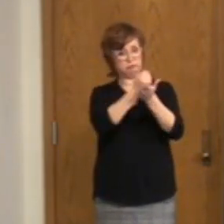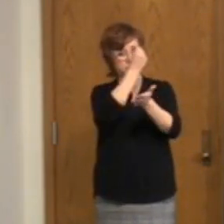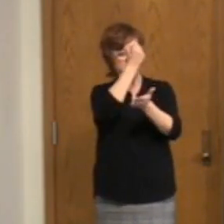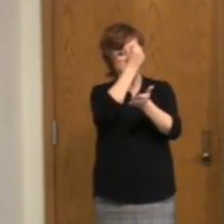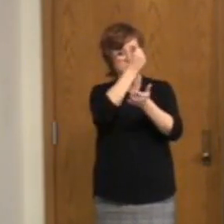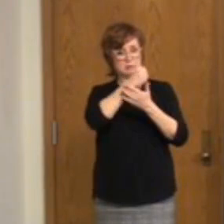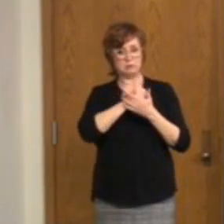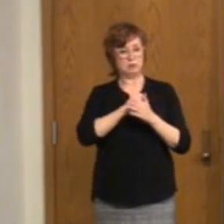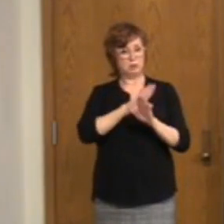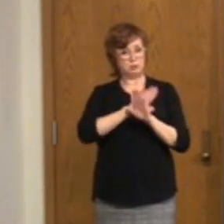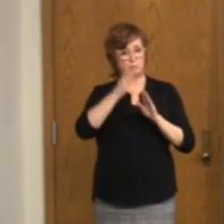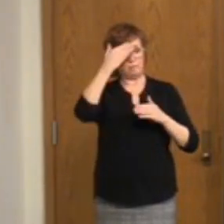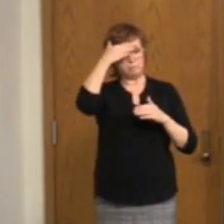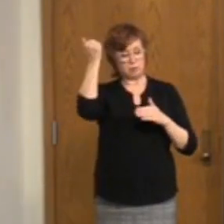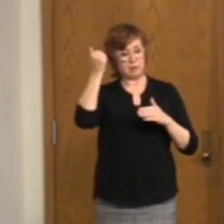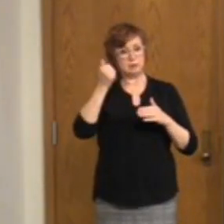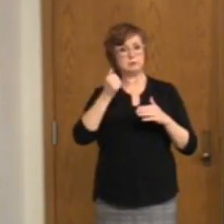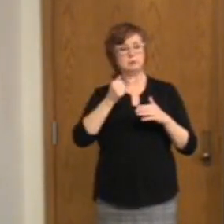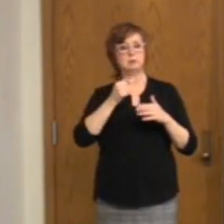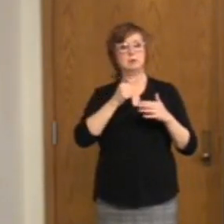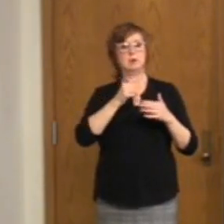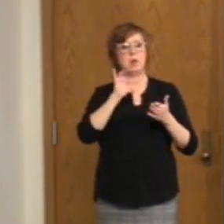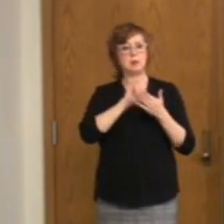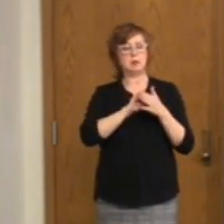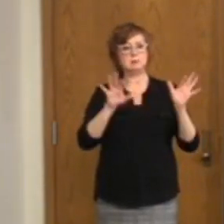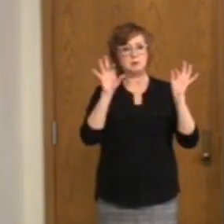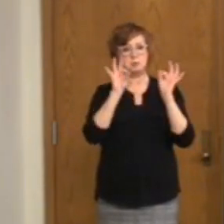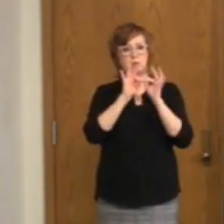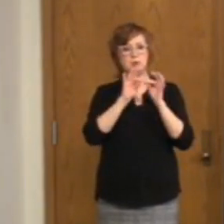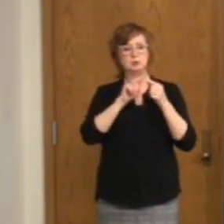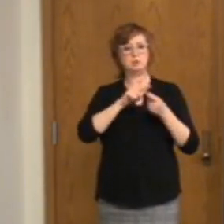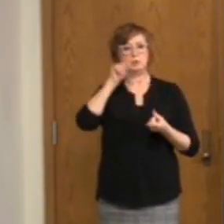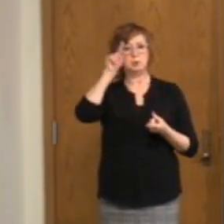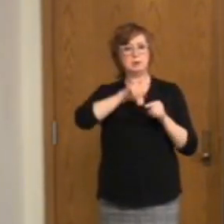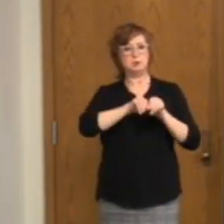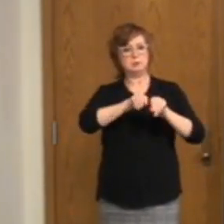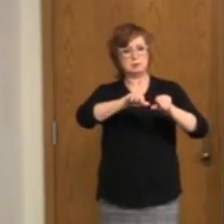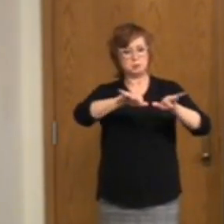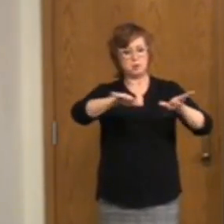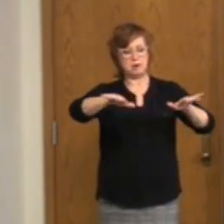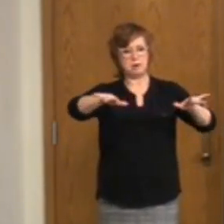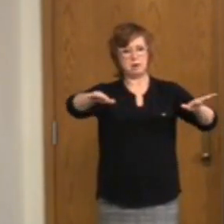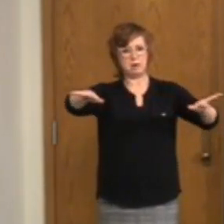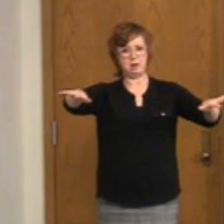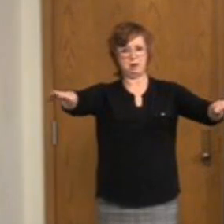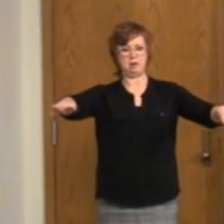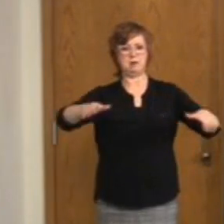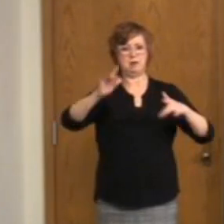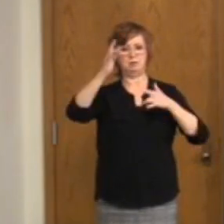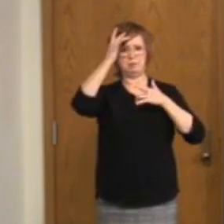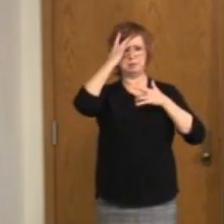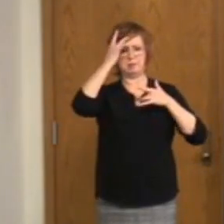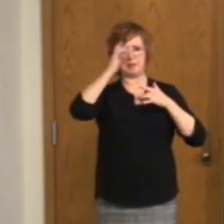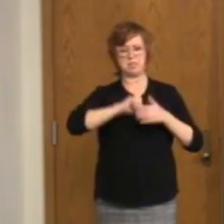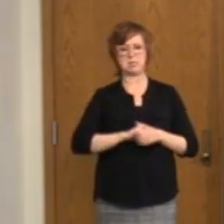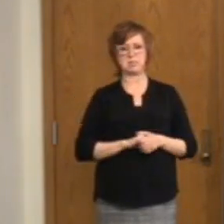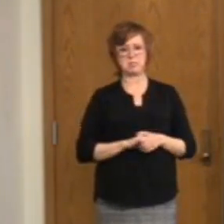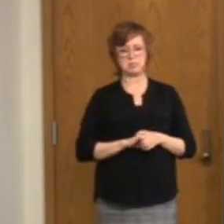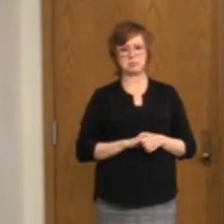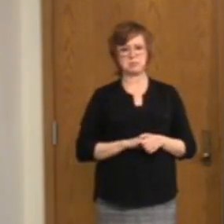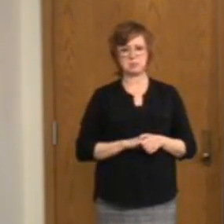part of our strategy to contain, mitigate, and delay the virus as we get through our vaccination program. And going and getting